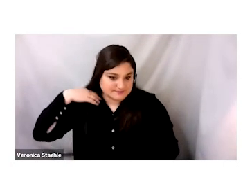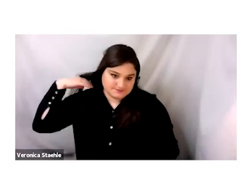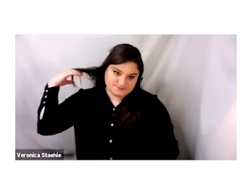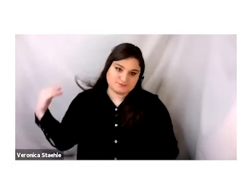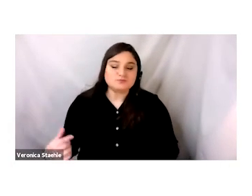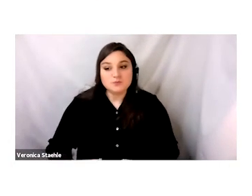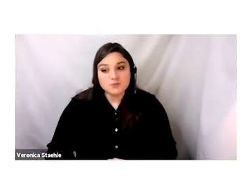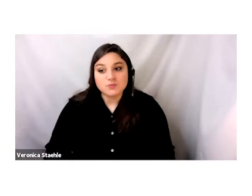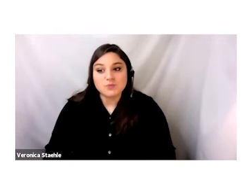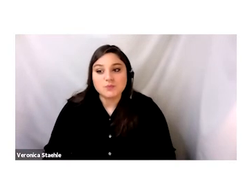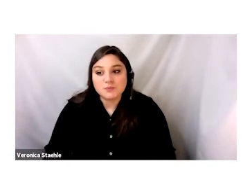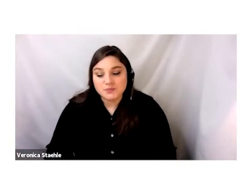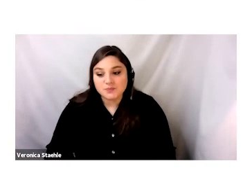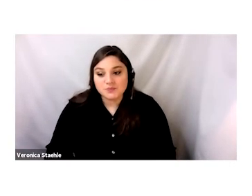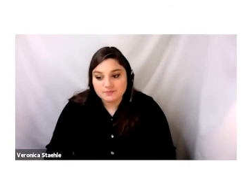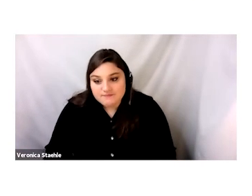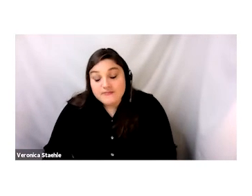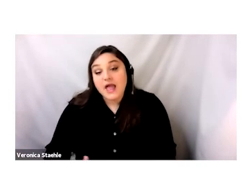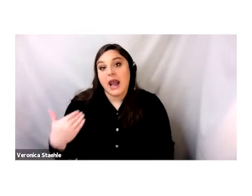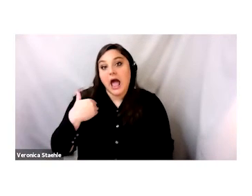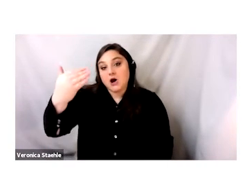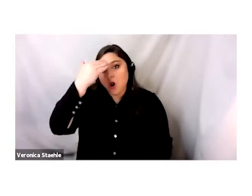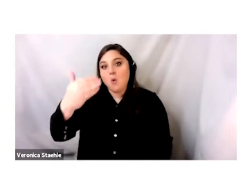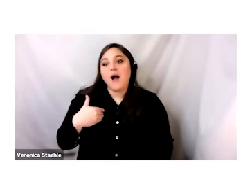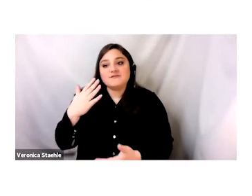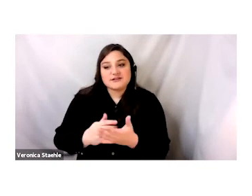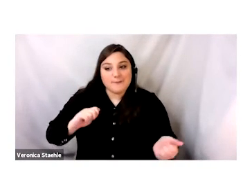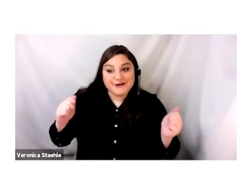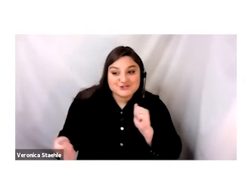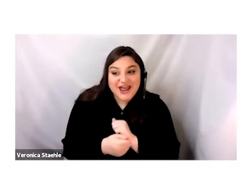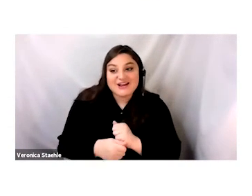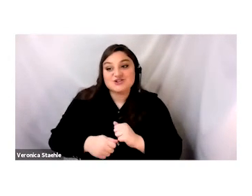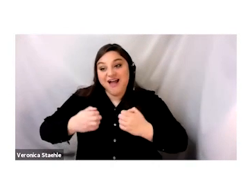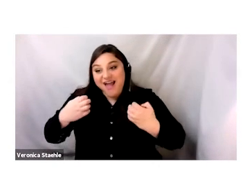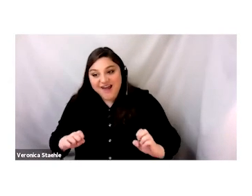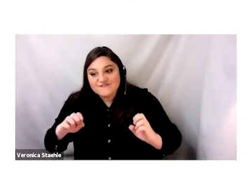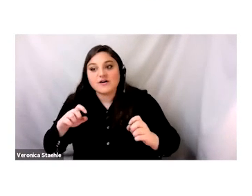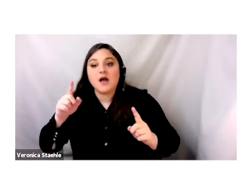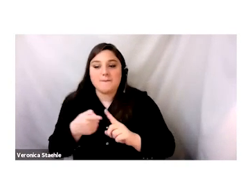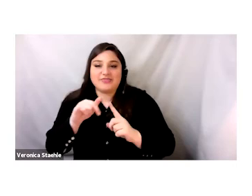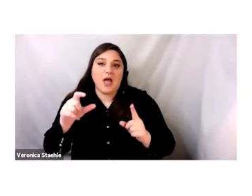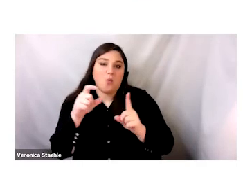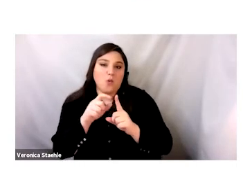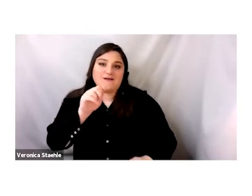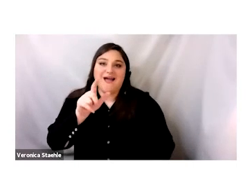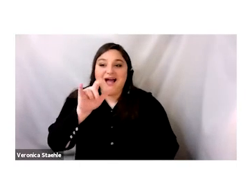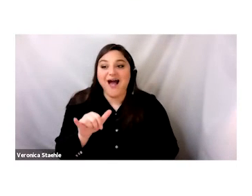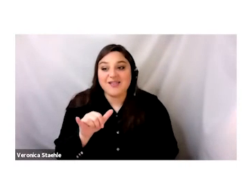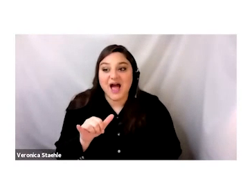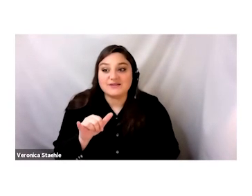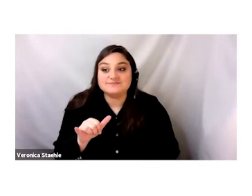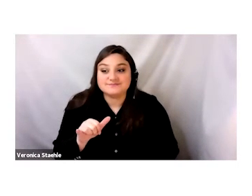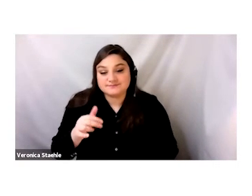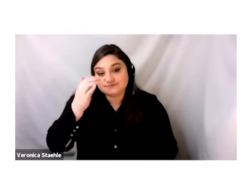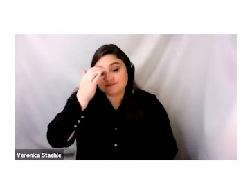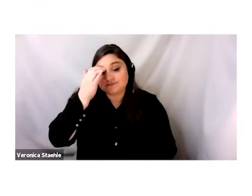also a very intentional movement challenging the word ally because it's very passive. And so for us, we actually